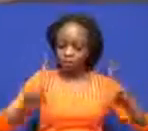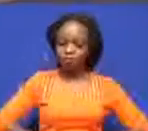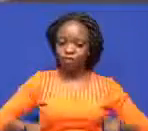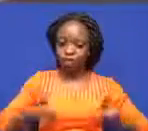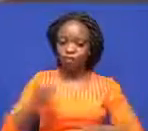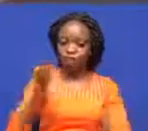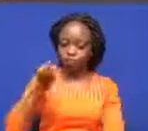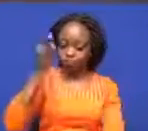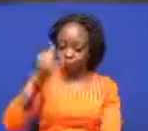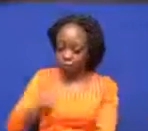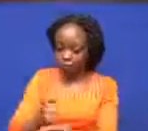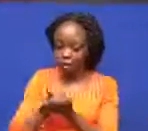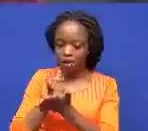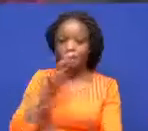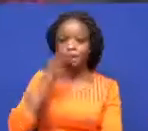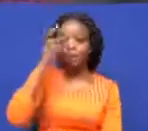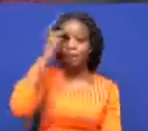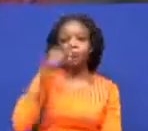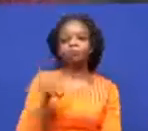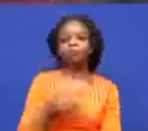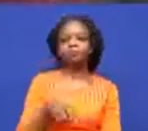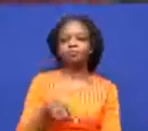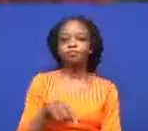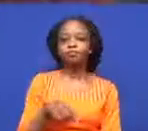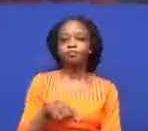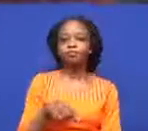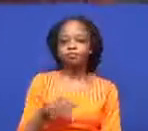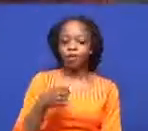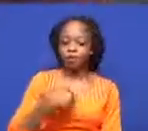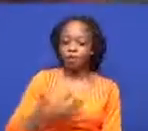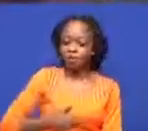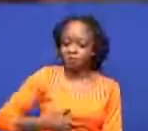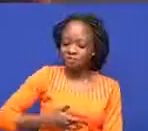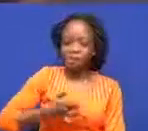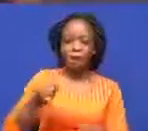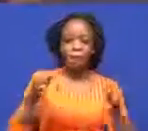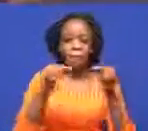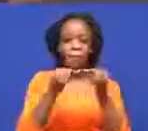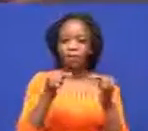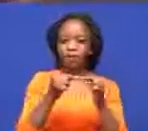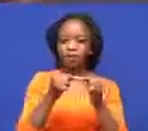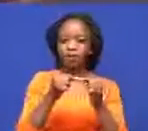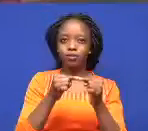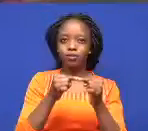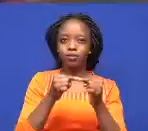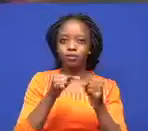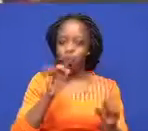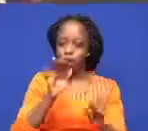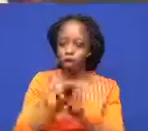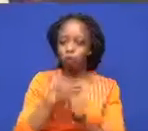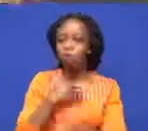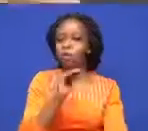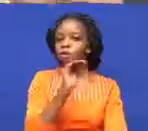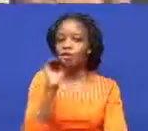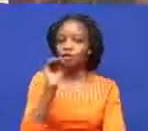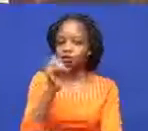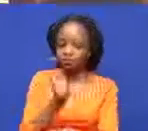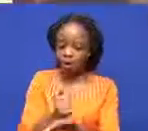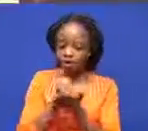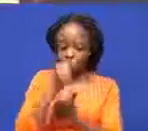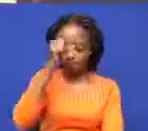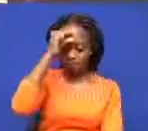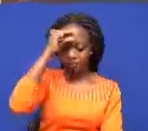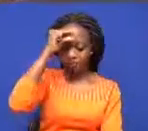watusaidie kama wazazi. Hivo, sisi tunasikia uchungu na tunasikia uchungu sana. Tunaomba kusaidiwa na